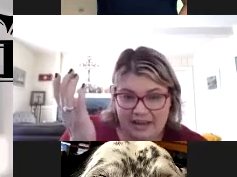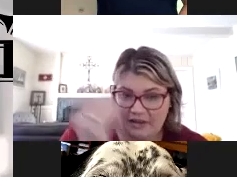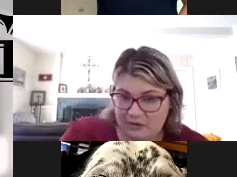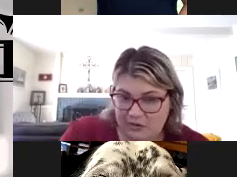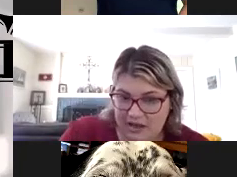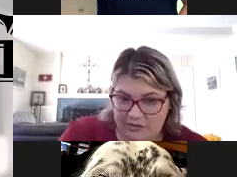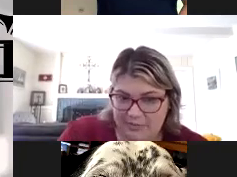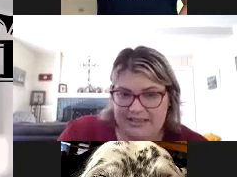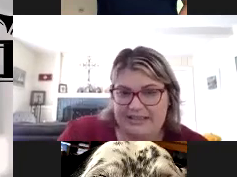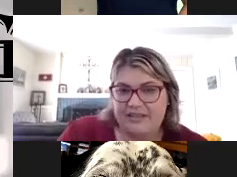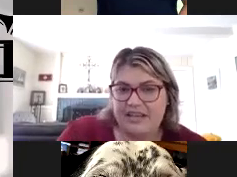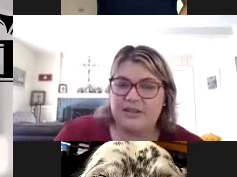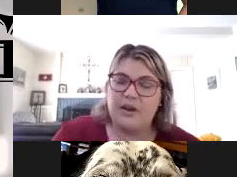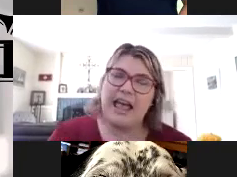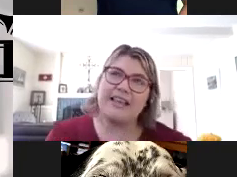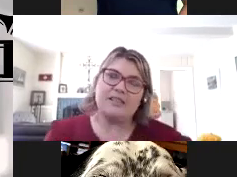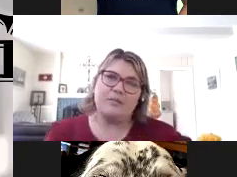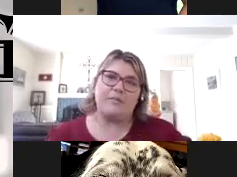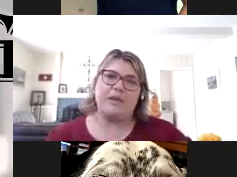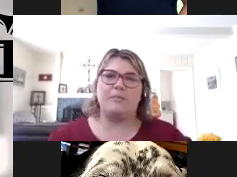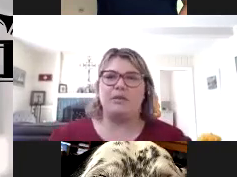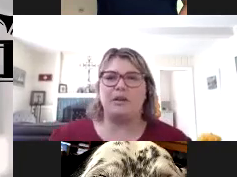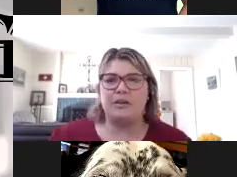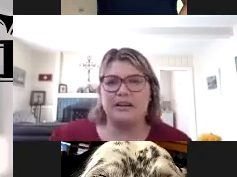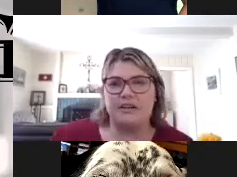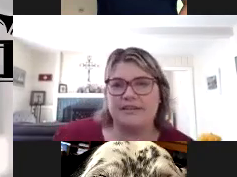they have Electoral College representatives. And so it has to be